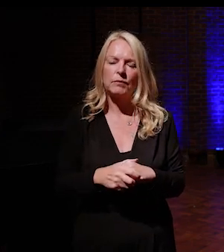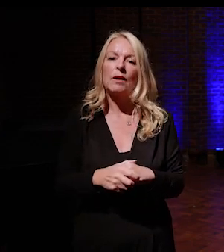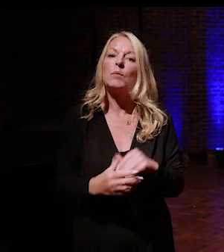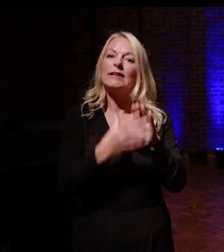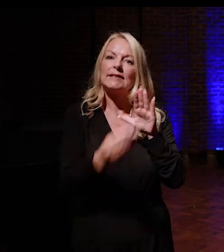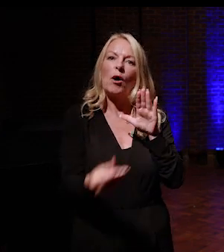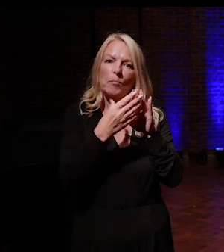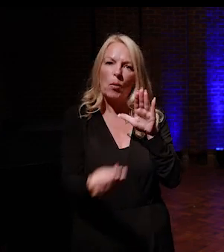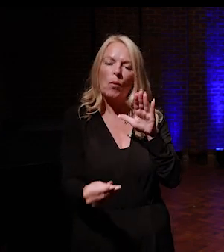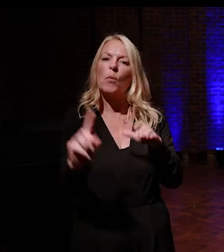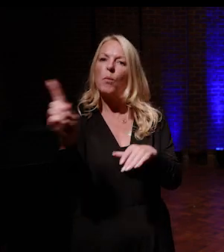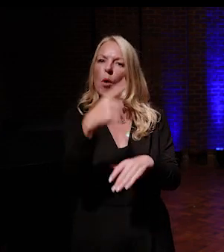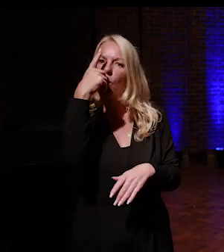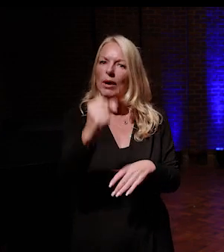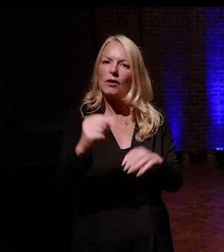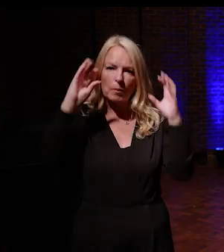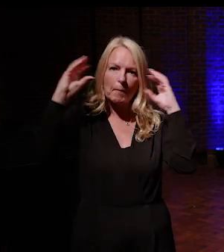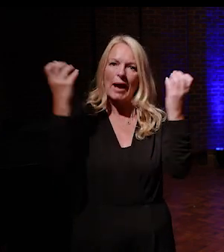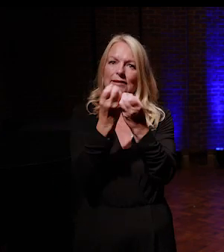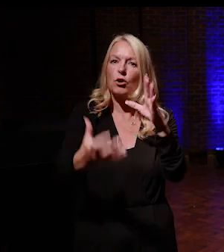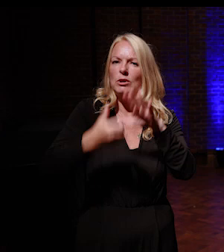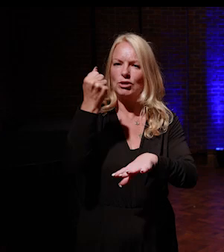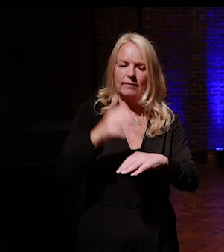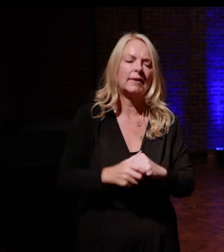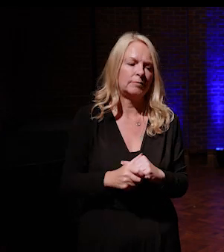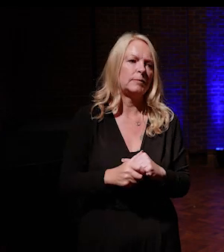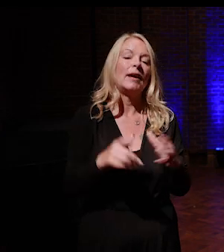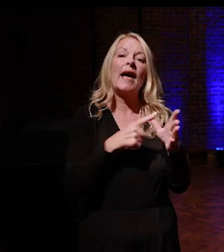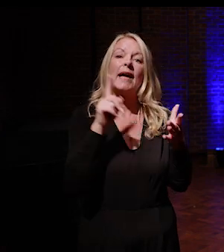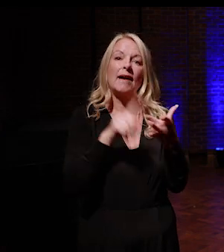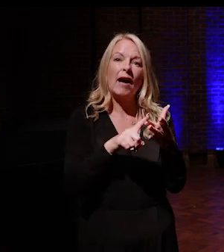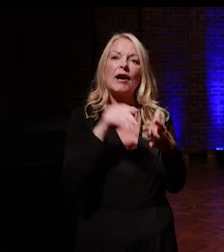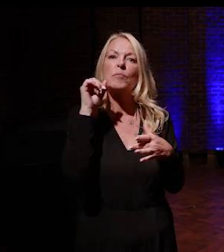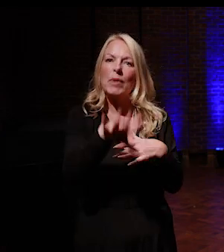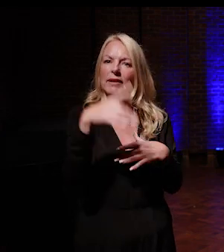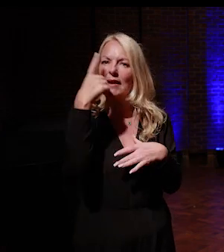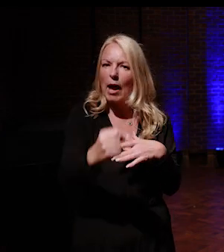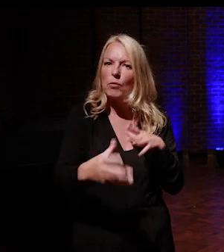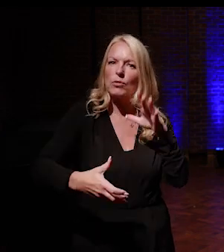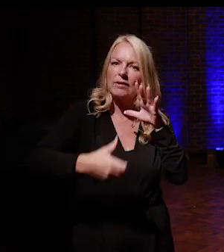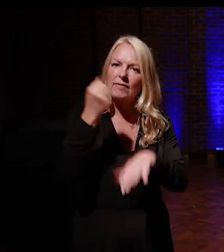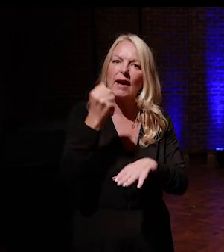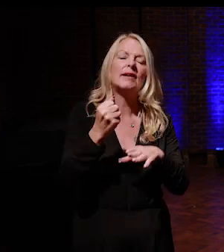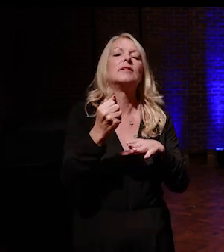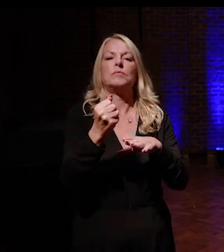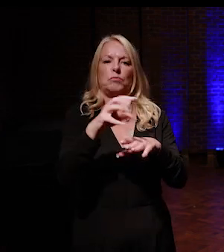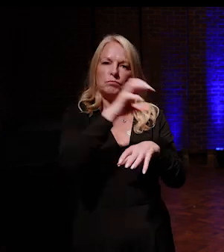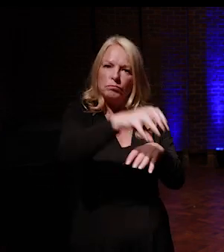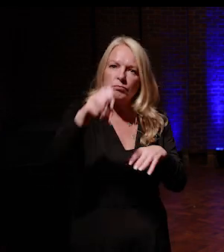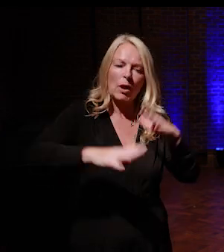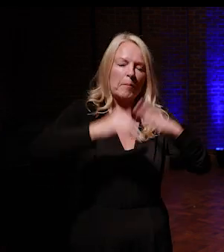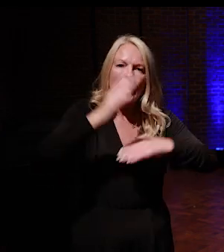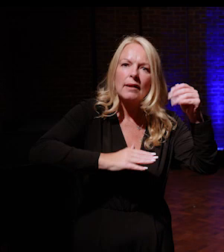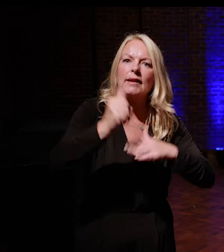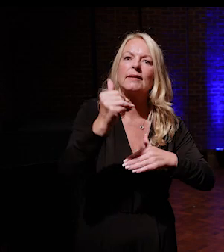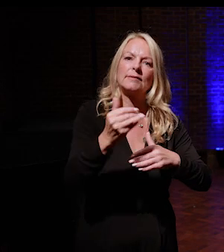example of what we were able to do in Mexico. The AI has been able to find house platforms, buildings and